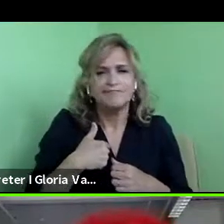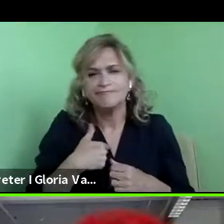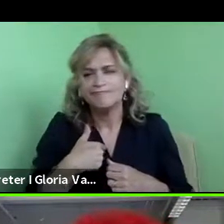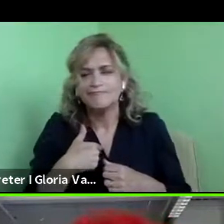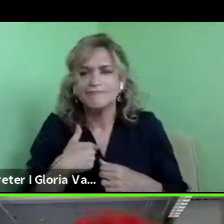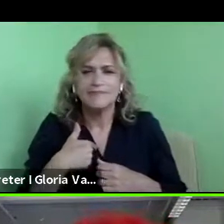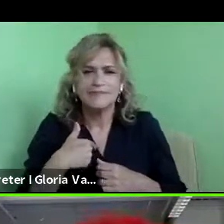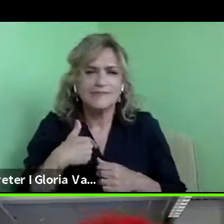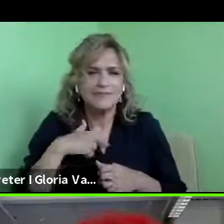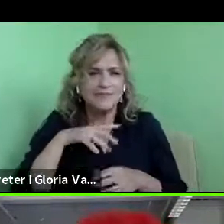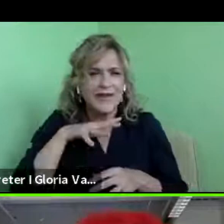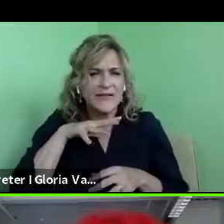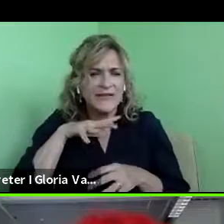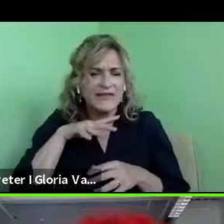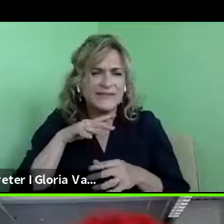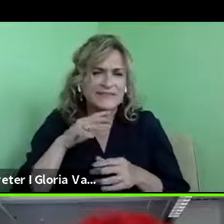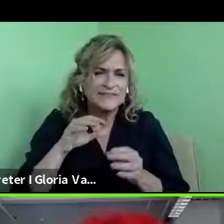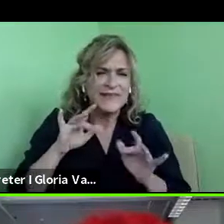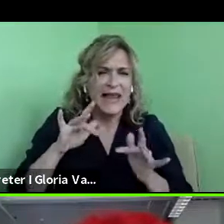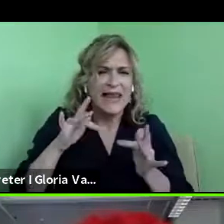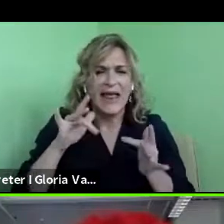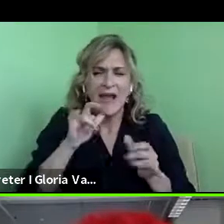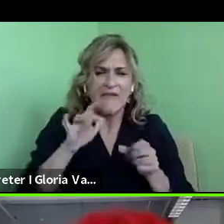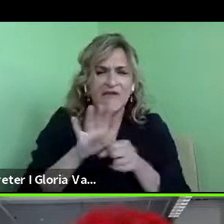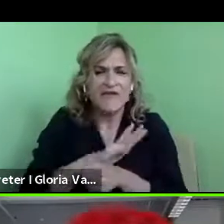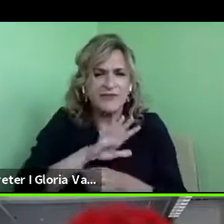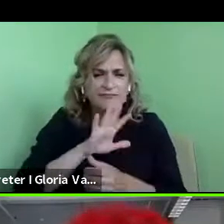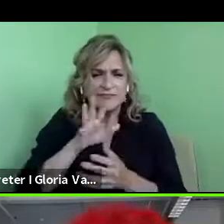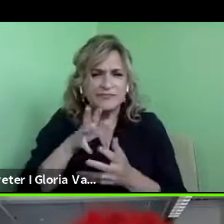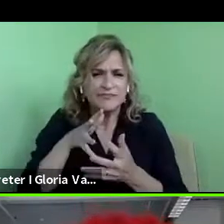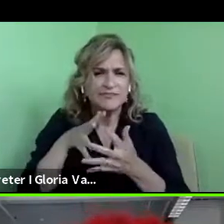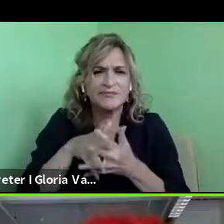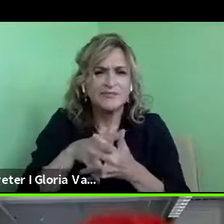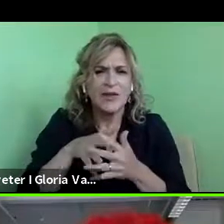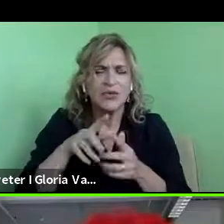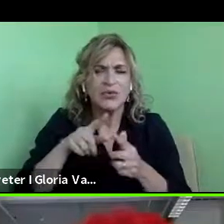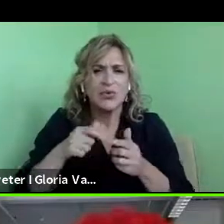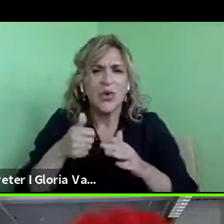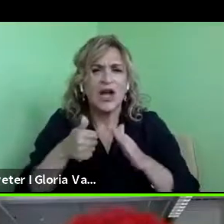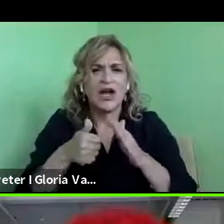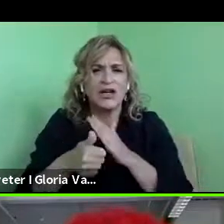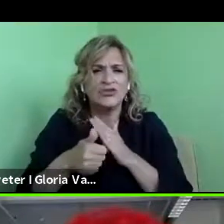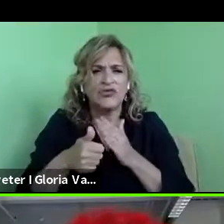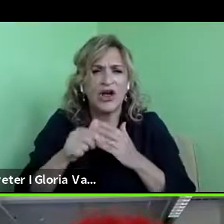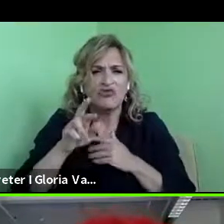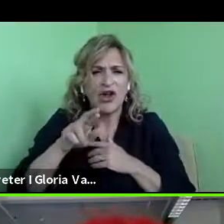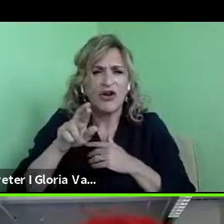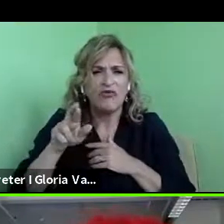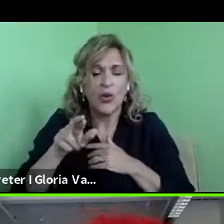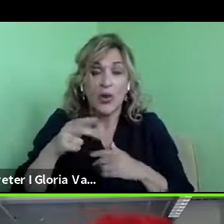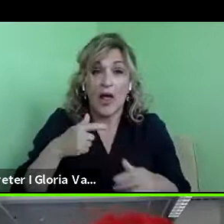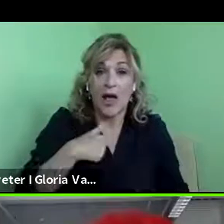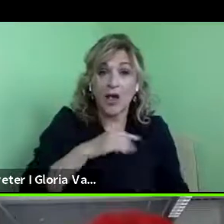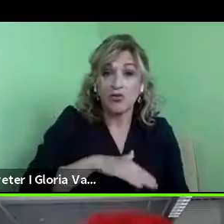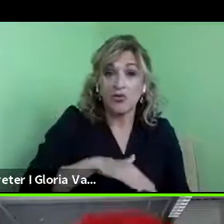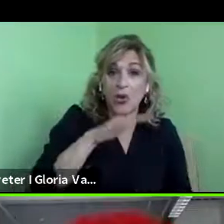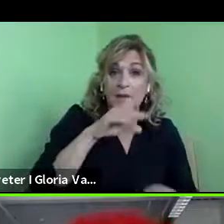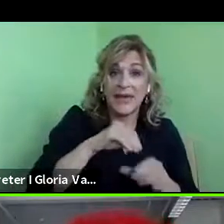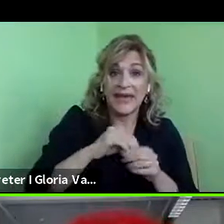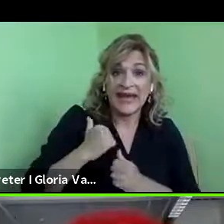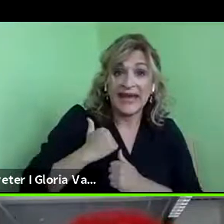Underground Railroad, but then in a particular, because I grew up in Canada and I didn't know that much about it. And I was